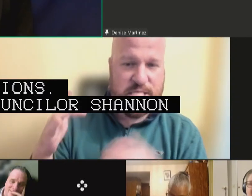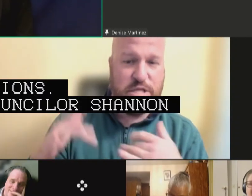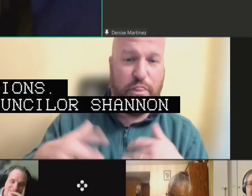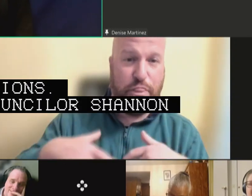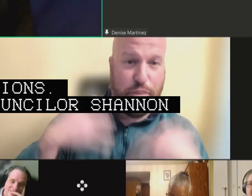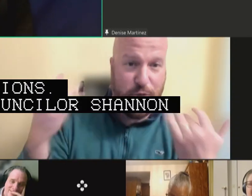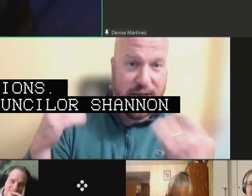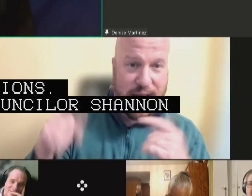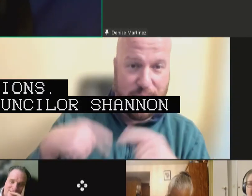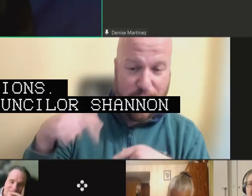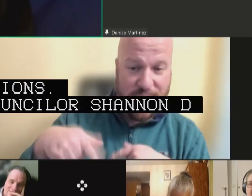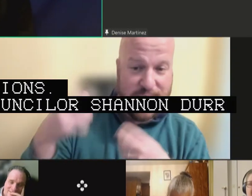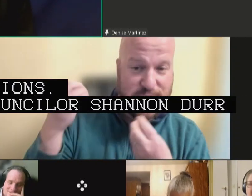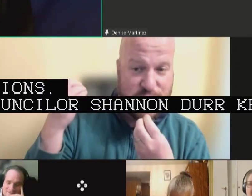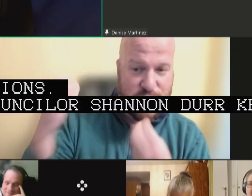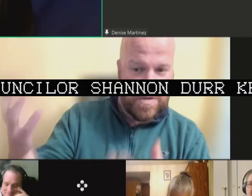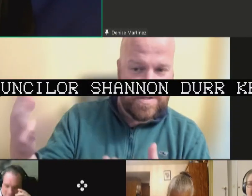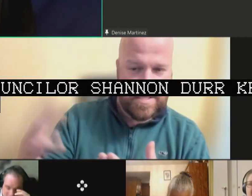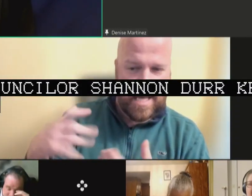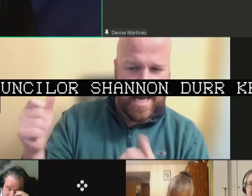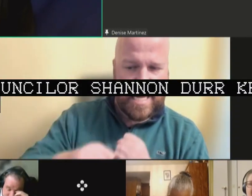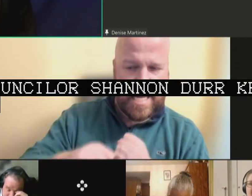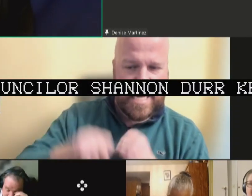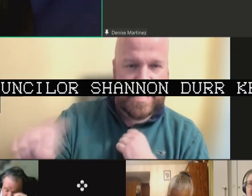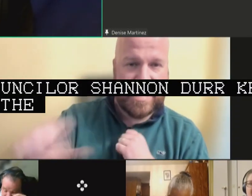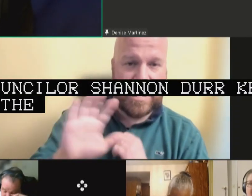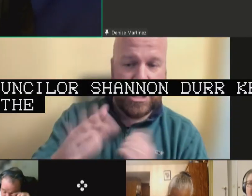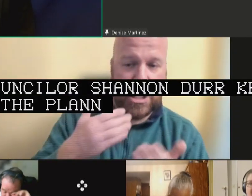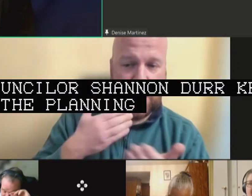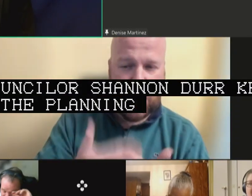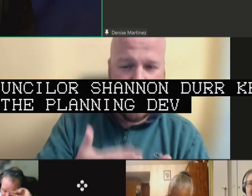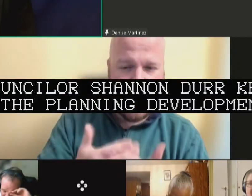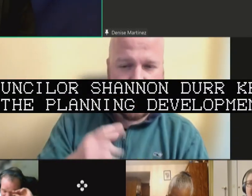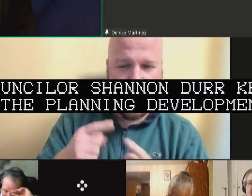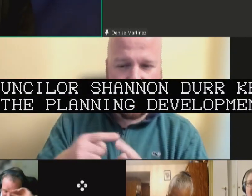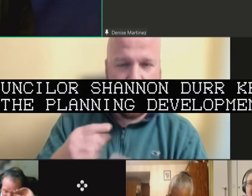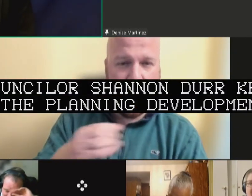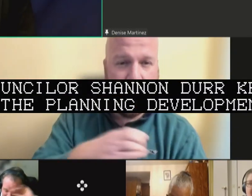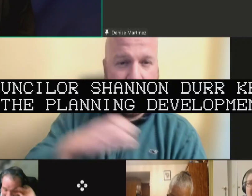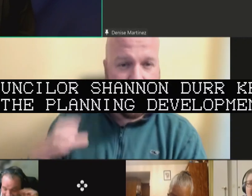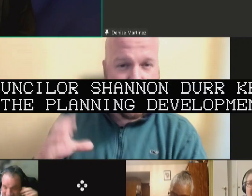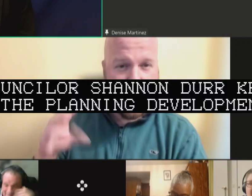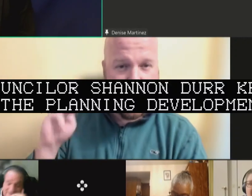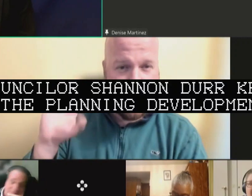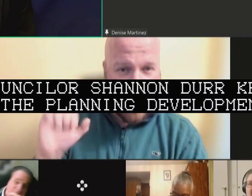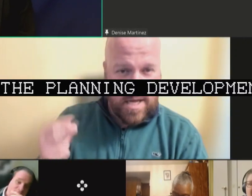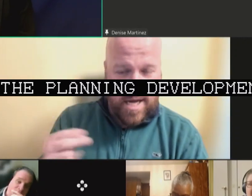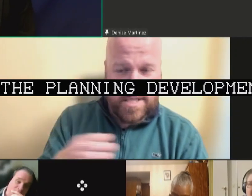and Transportation, is thrilled about this news and extended her gratitude to Commissioner